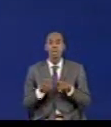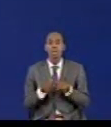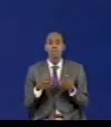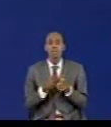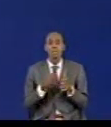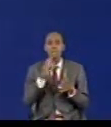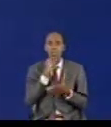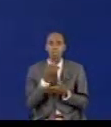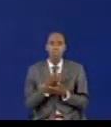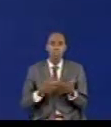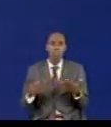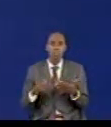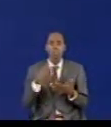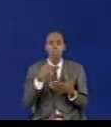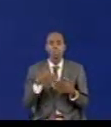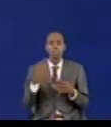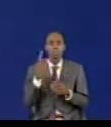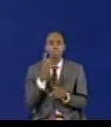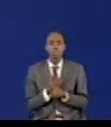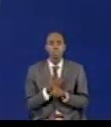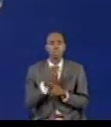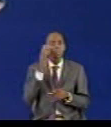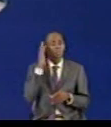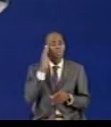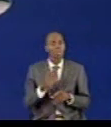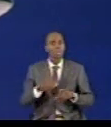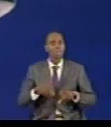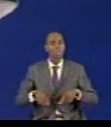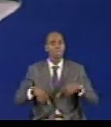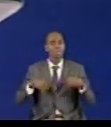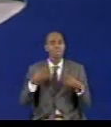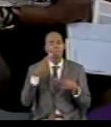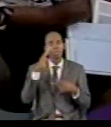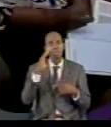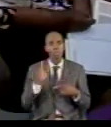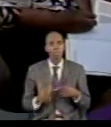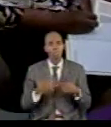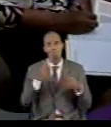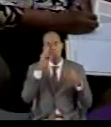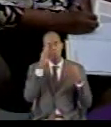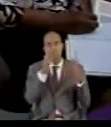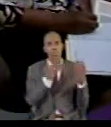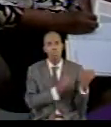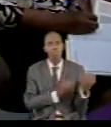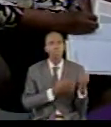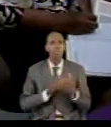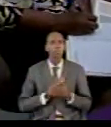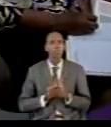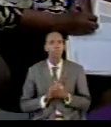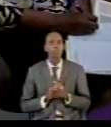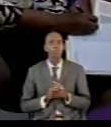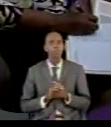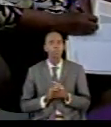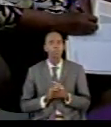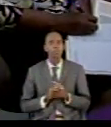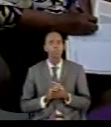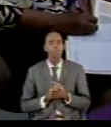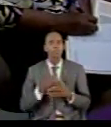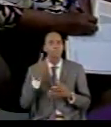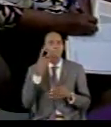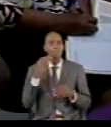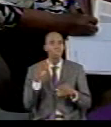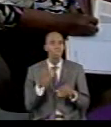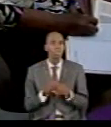written, the just shall live by faith. Look at Romans chapter